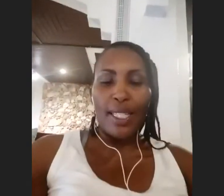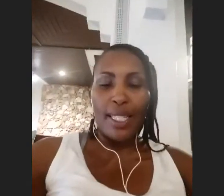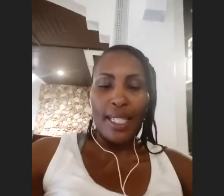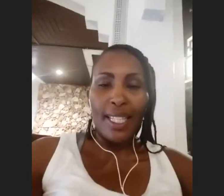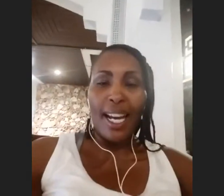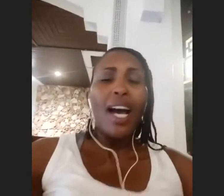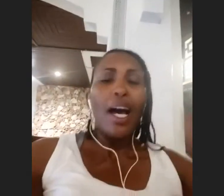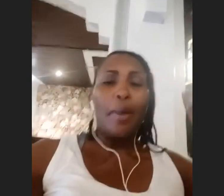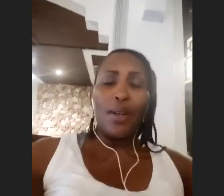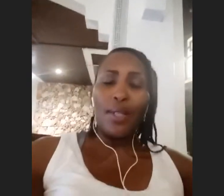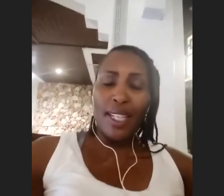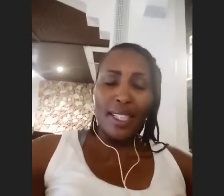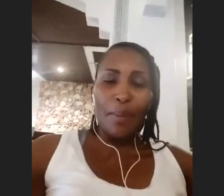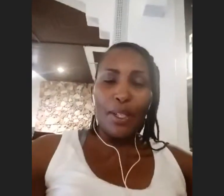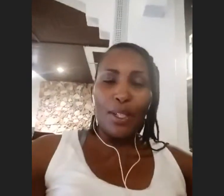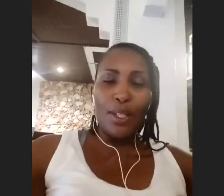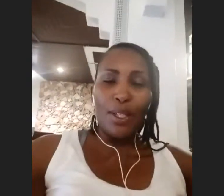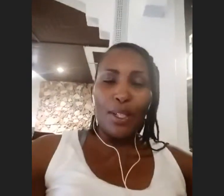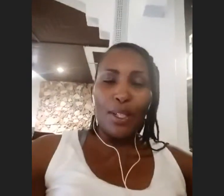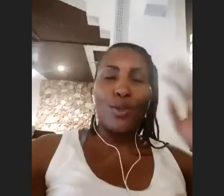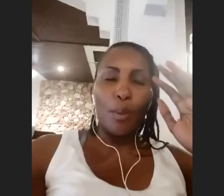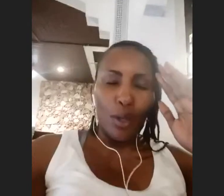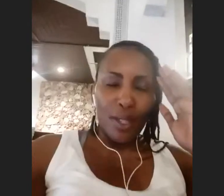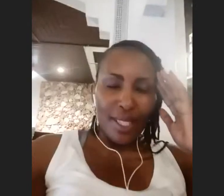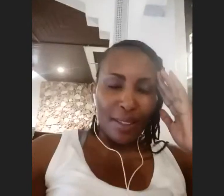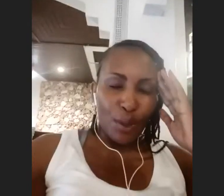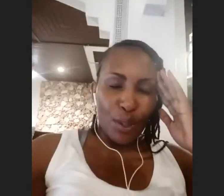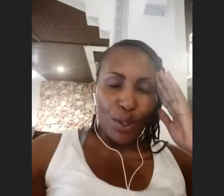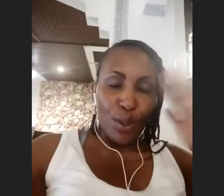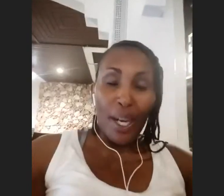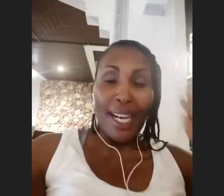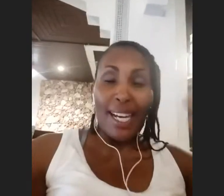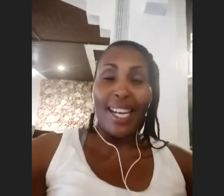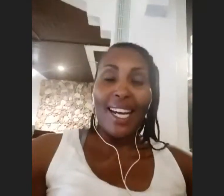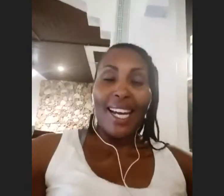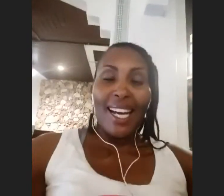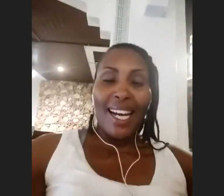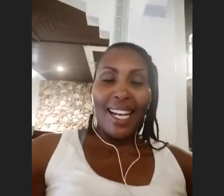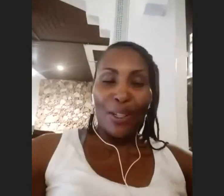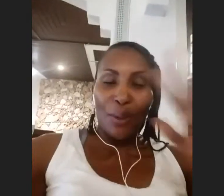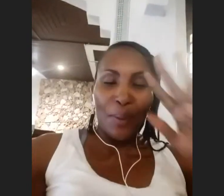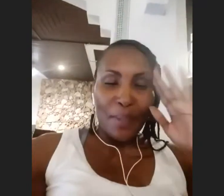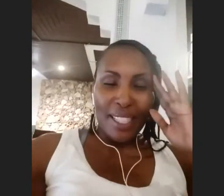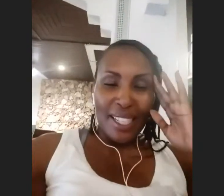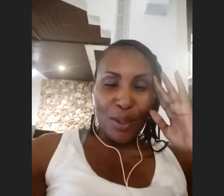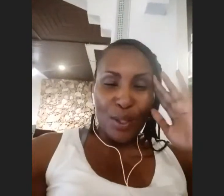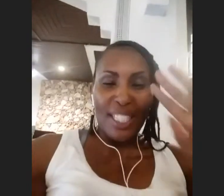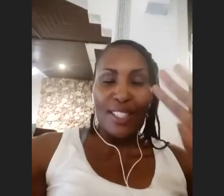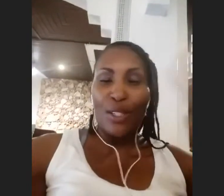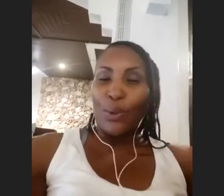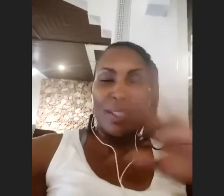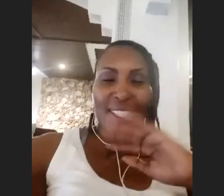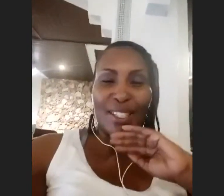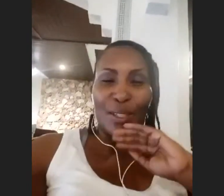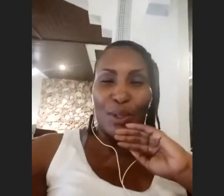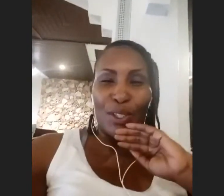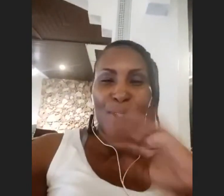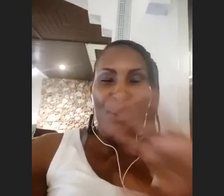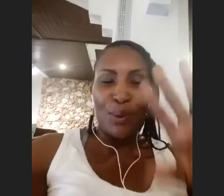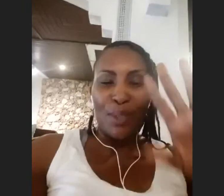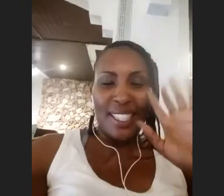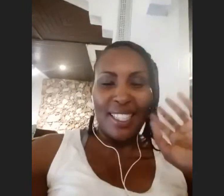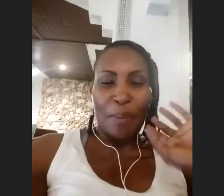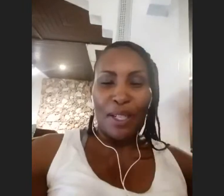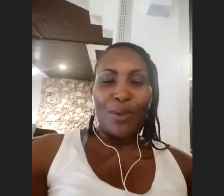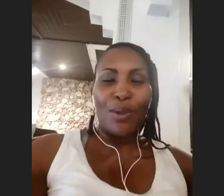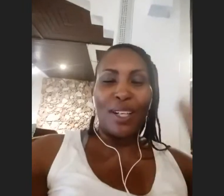you. Asante sana. But I was telling somebody today, Zoom costs have gone so high. I don't know whether we need a new strategy or we just need to continue